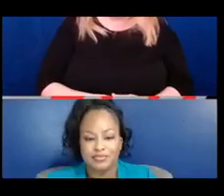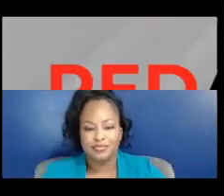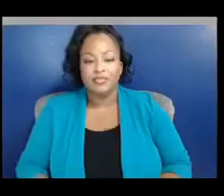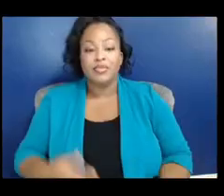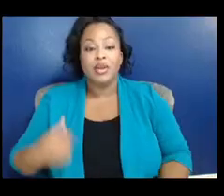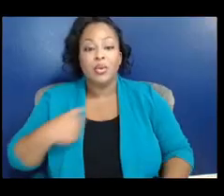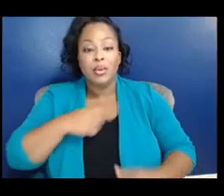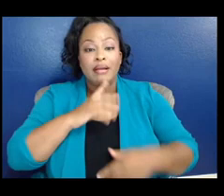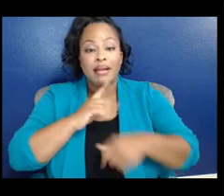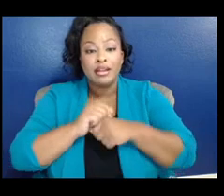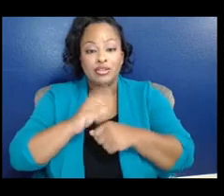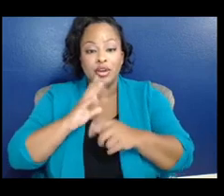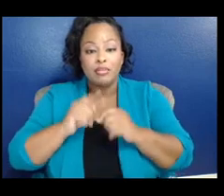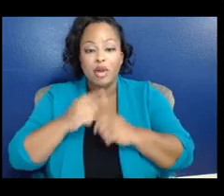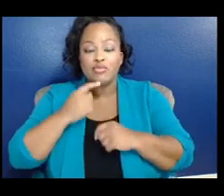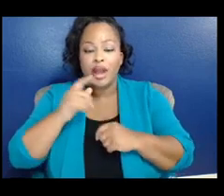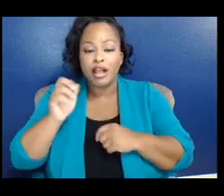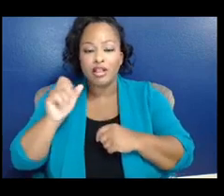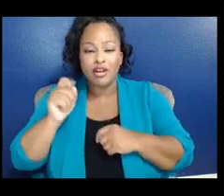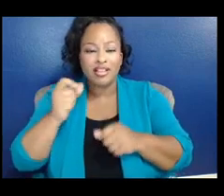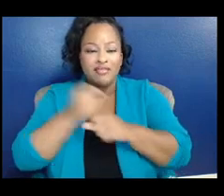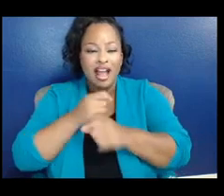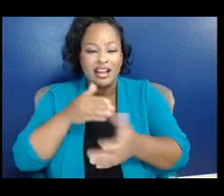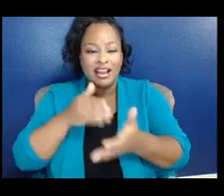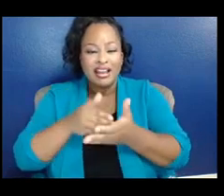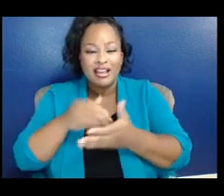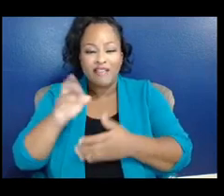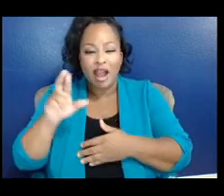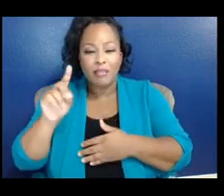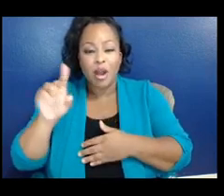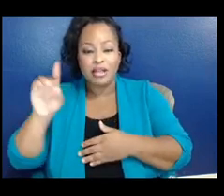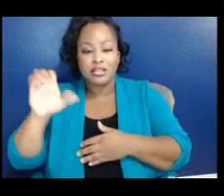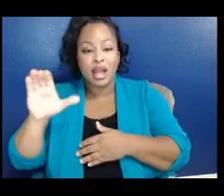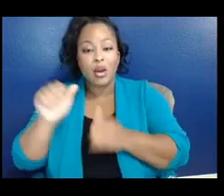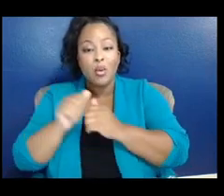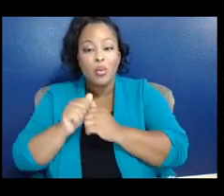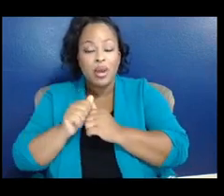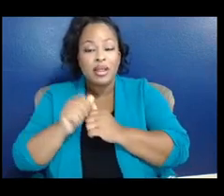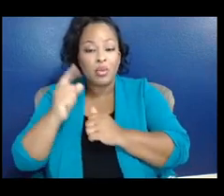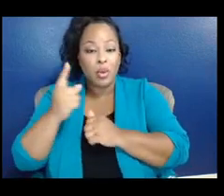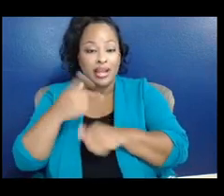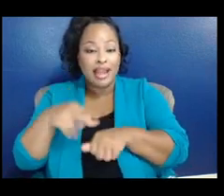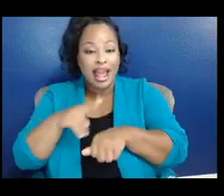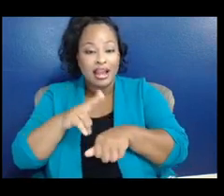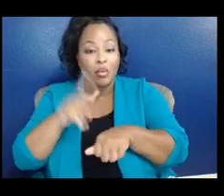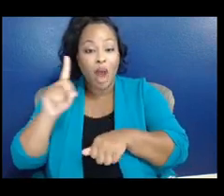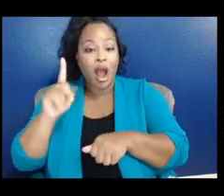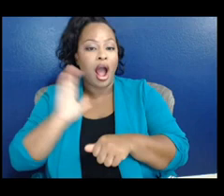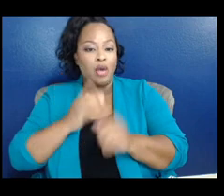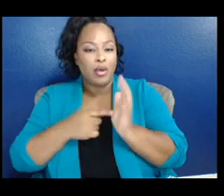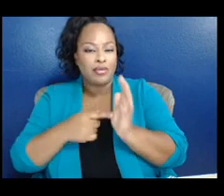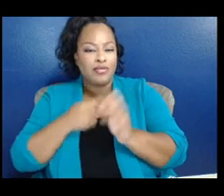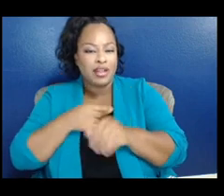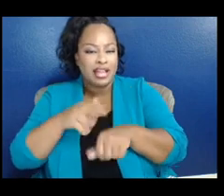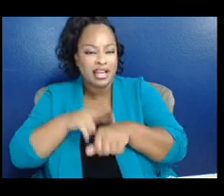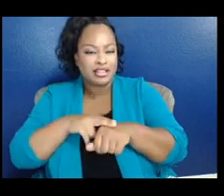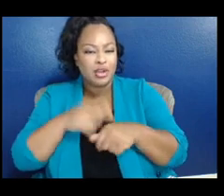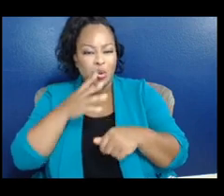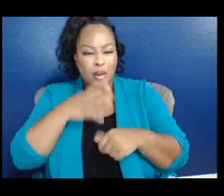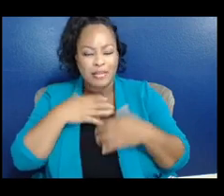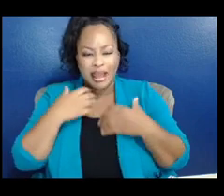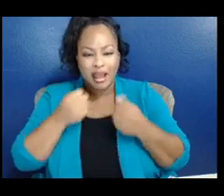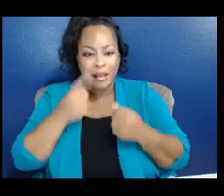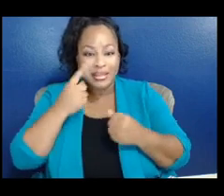in the Red Alert, the Fight Against Fibroids documentary with a representative for the National Women's Health Network about how